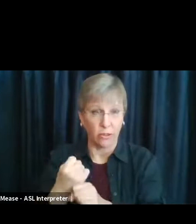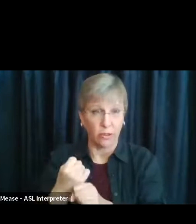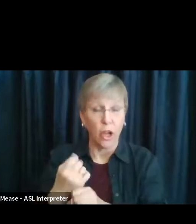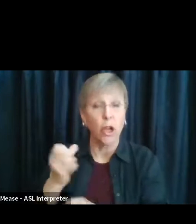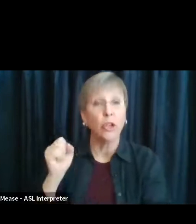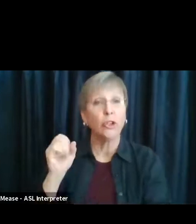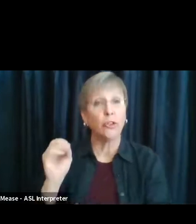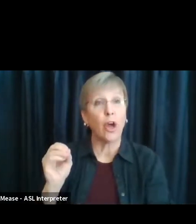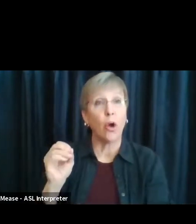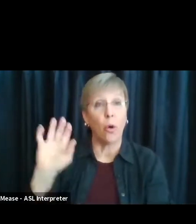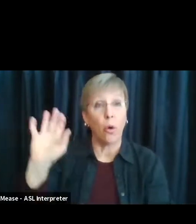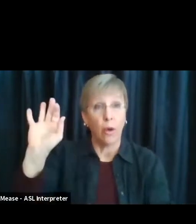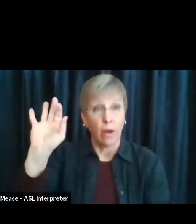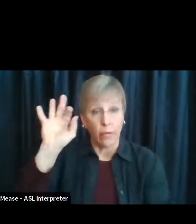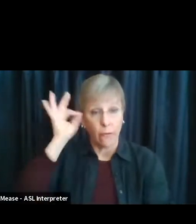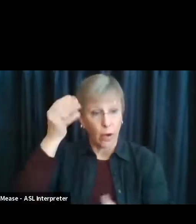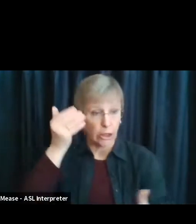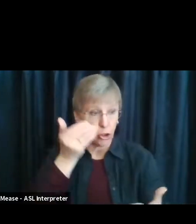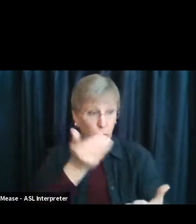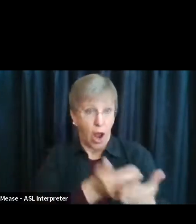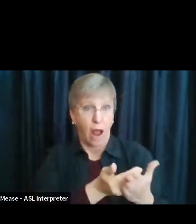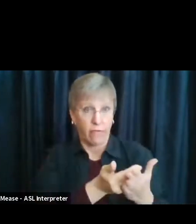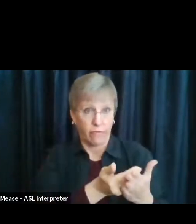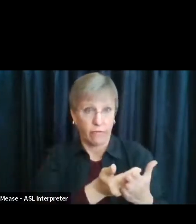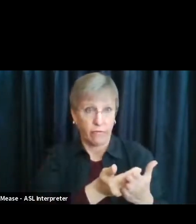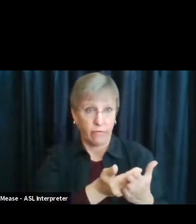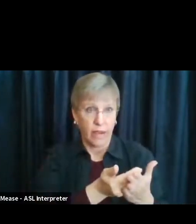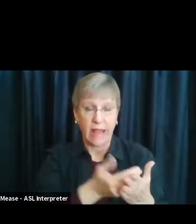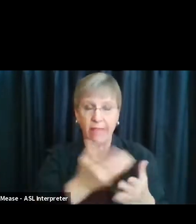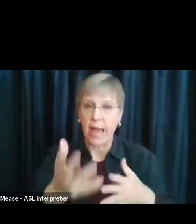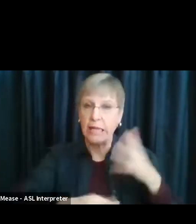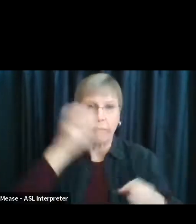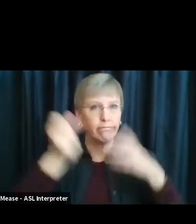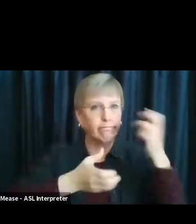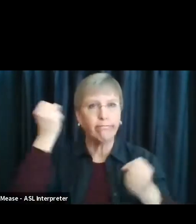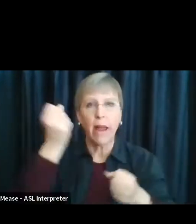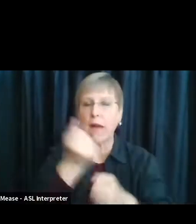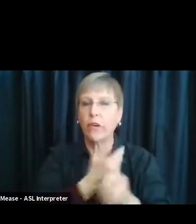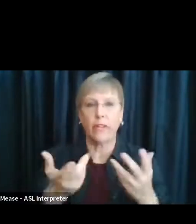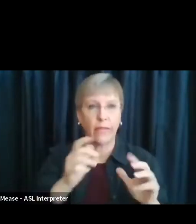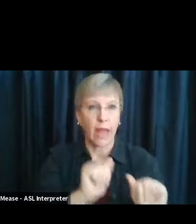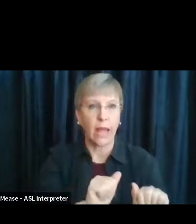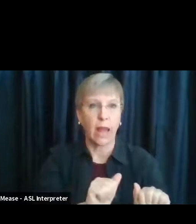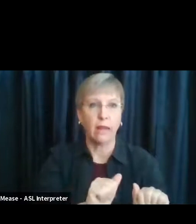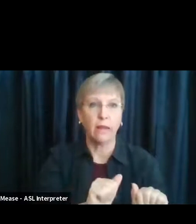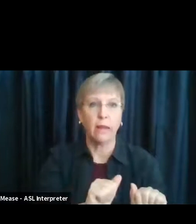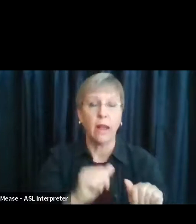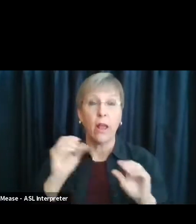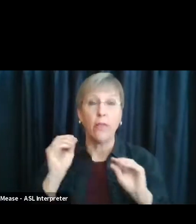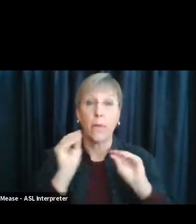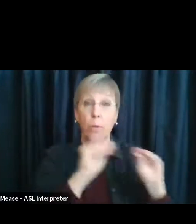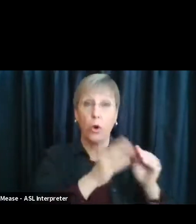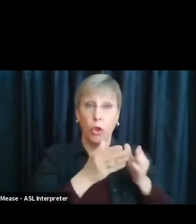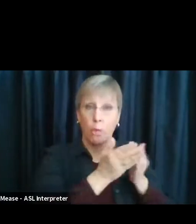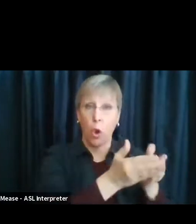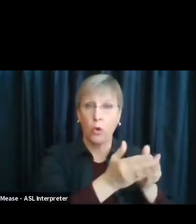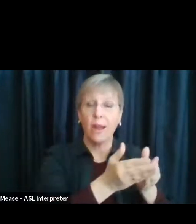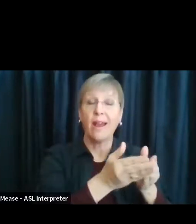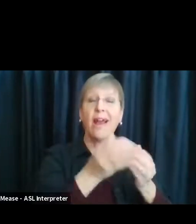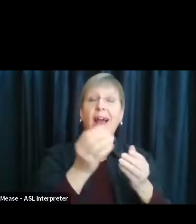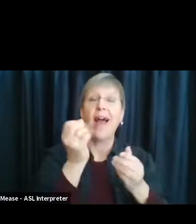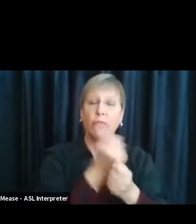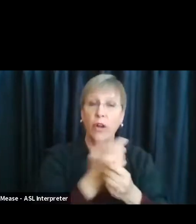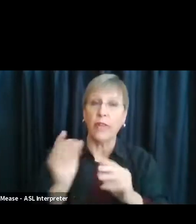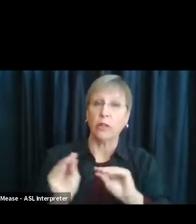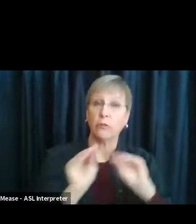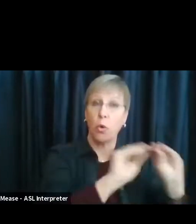So French arrive and take everything they can. They put it back on the boats, and everything is brought back to